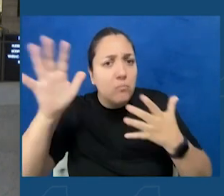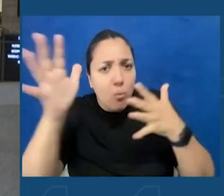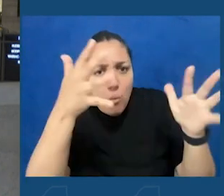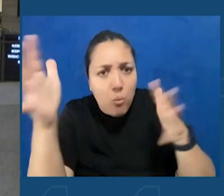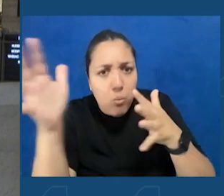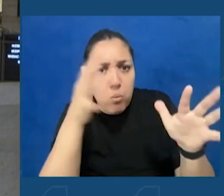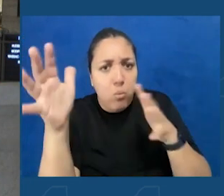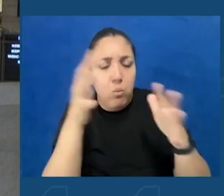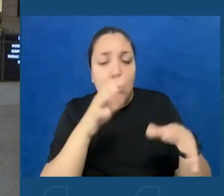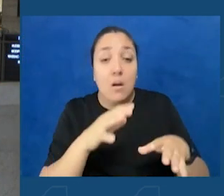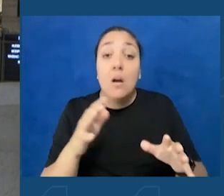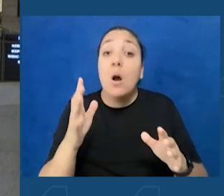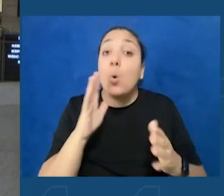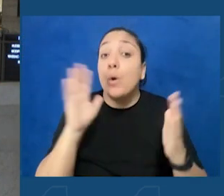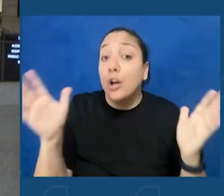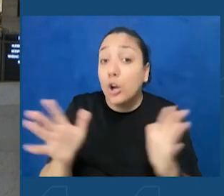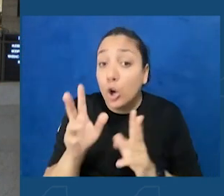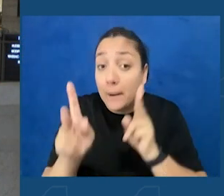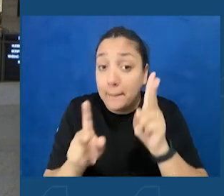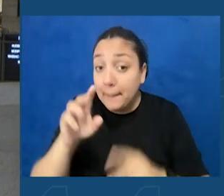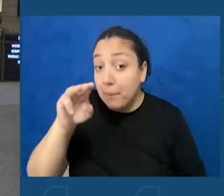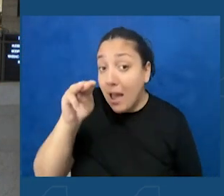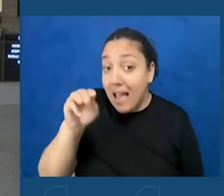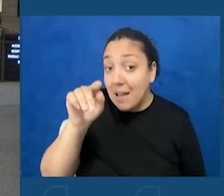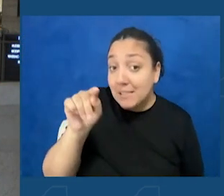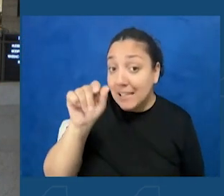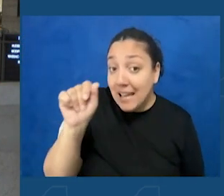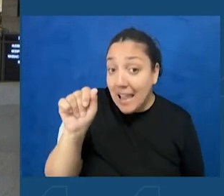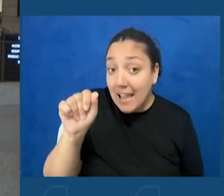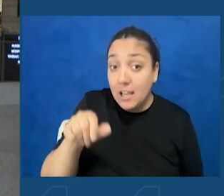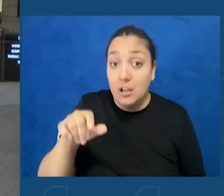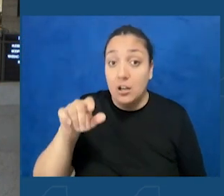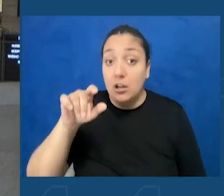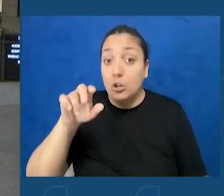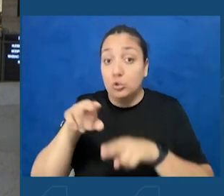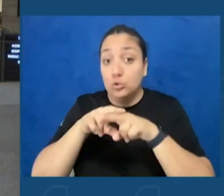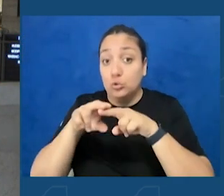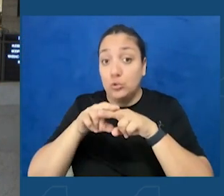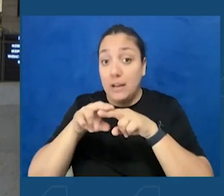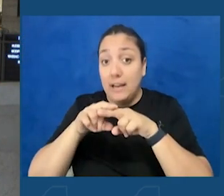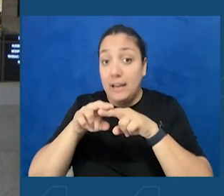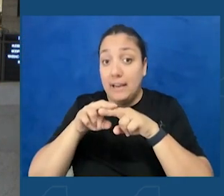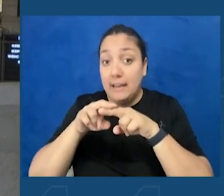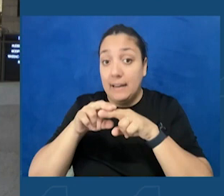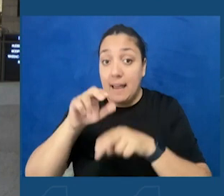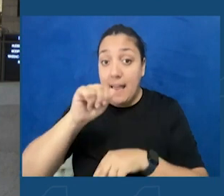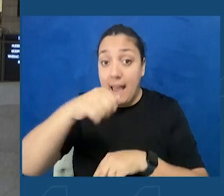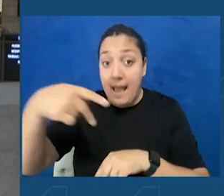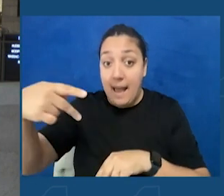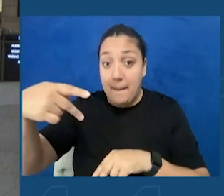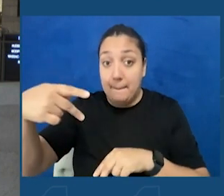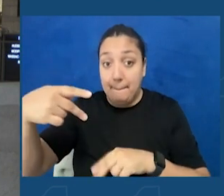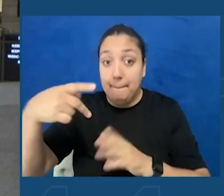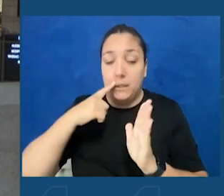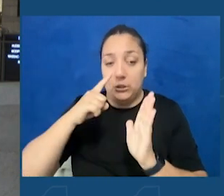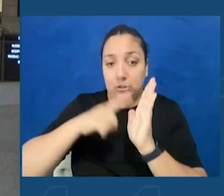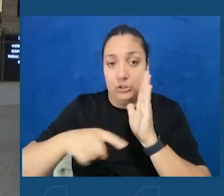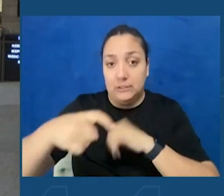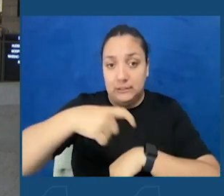the MTA website to keep up with what's going on. Literally this week, we launched a new